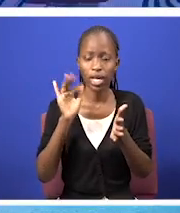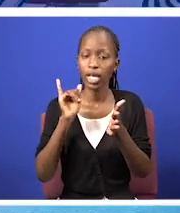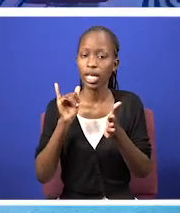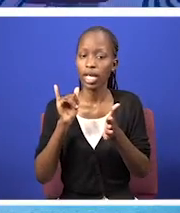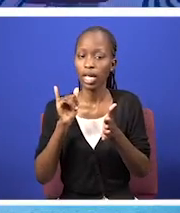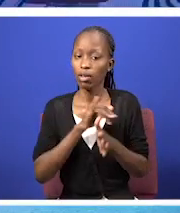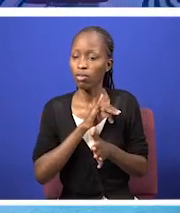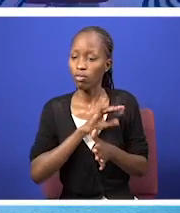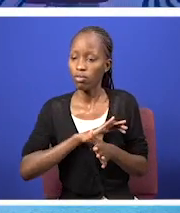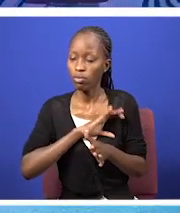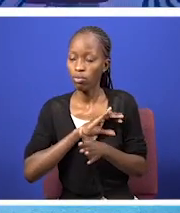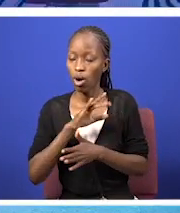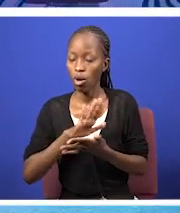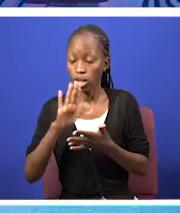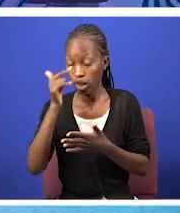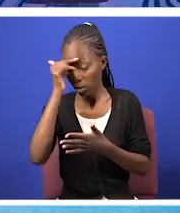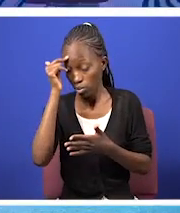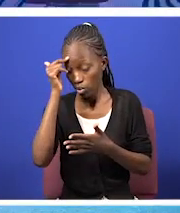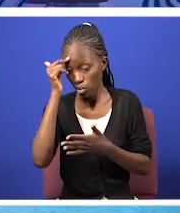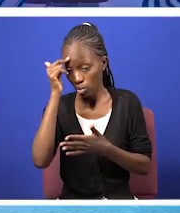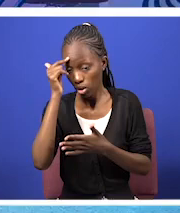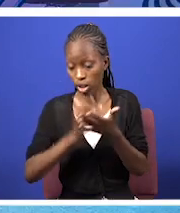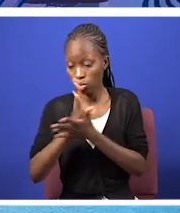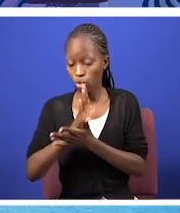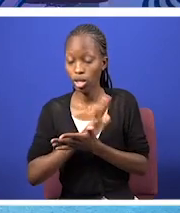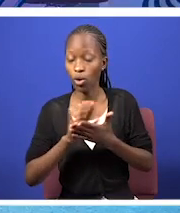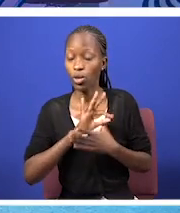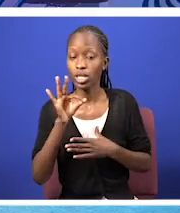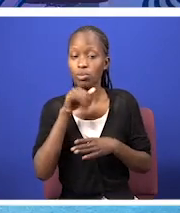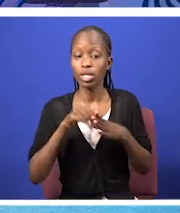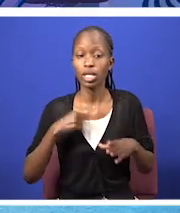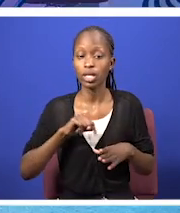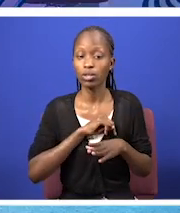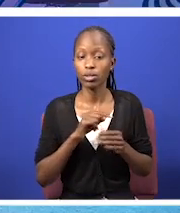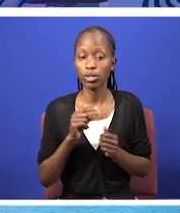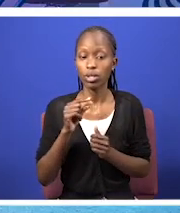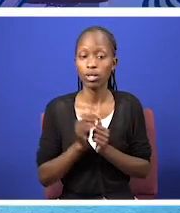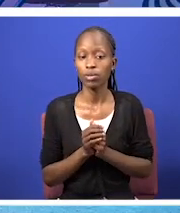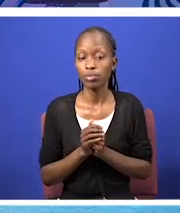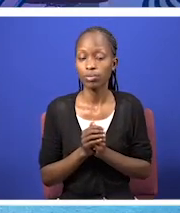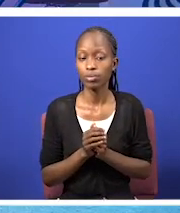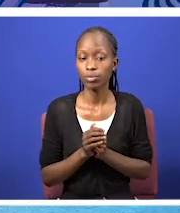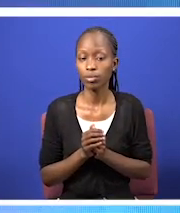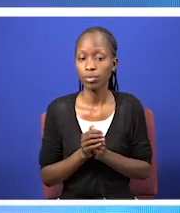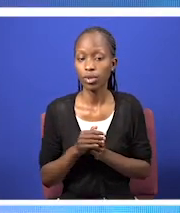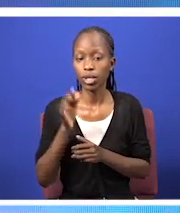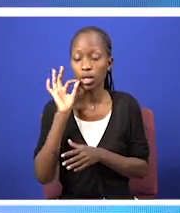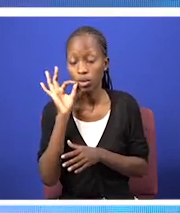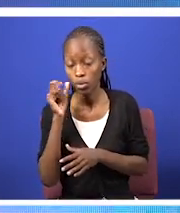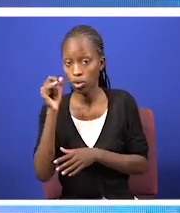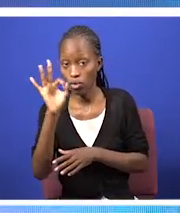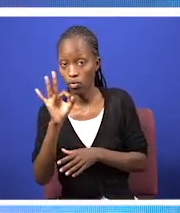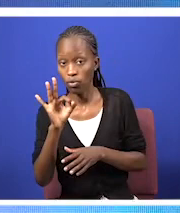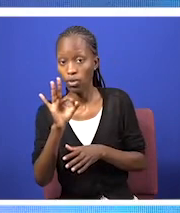consistent with that character is a result of the Holy Spirit's work within us. Galatians 5, the very same chapter, verse 22. The